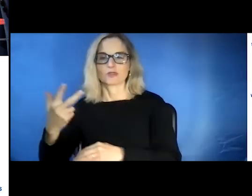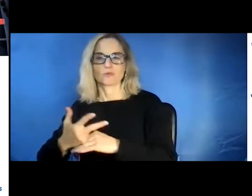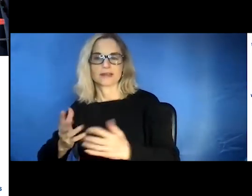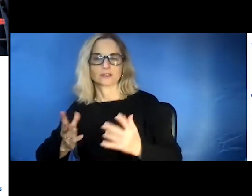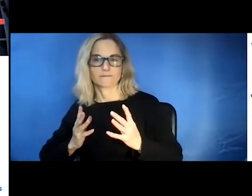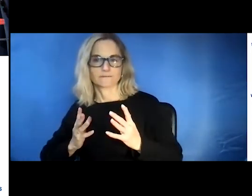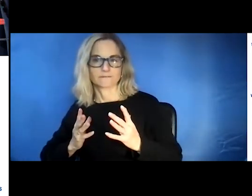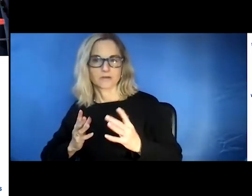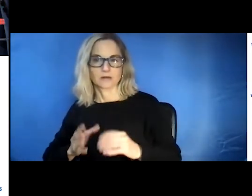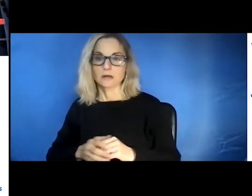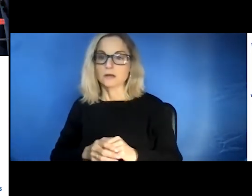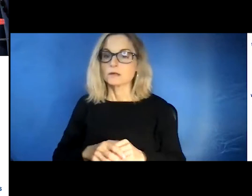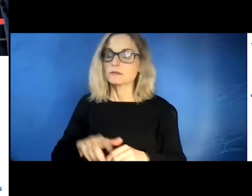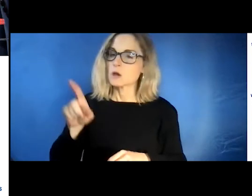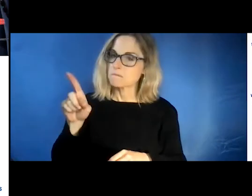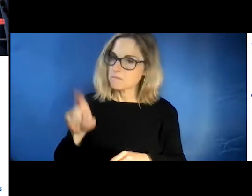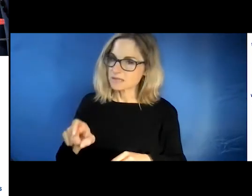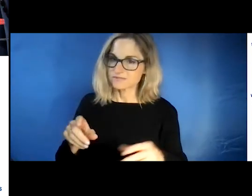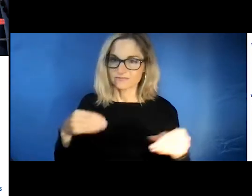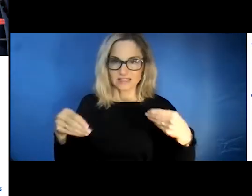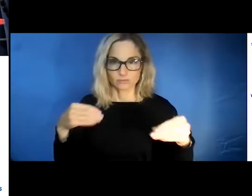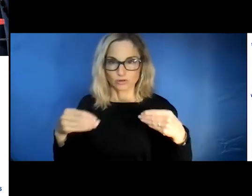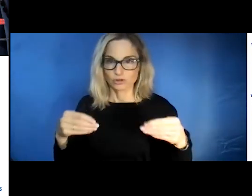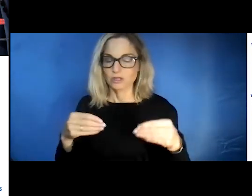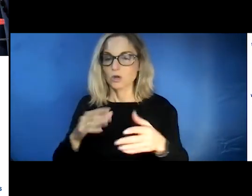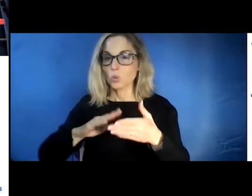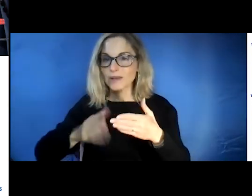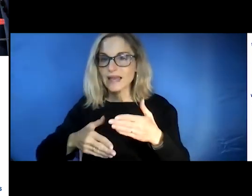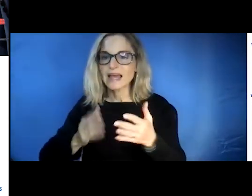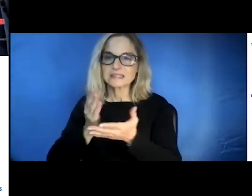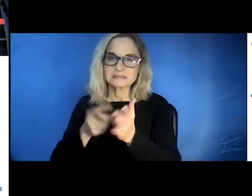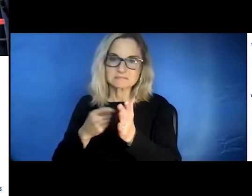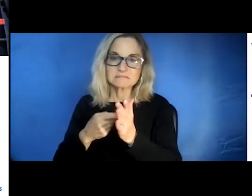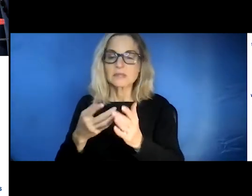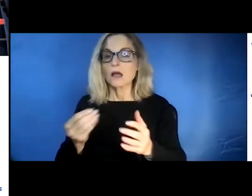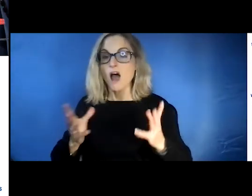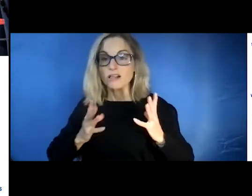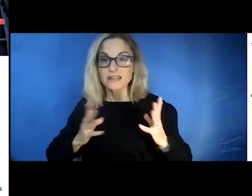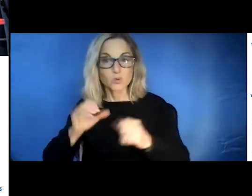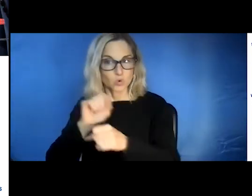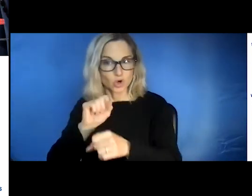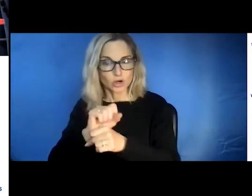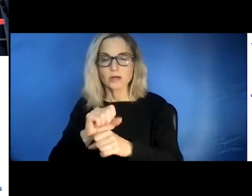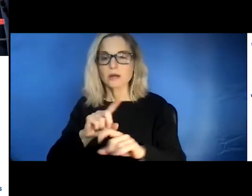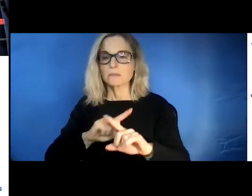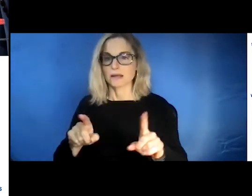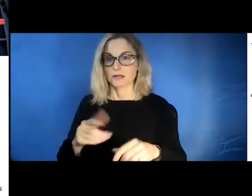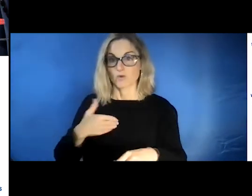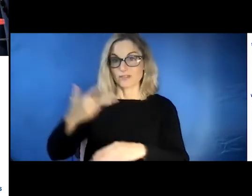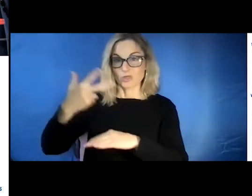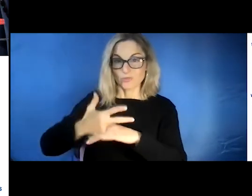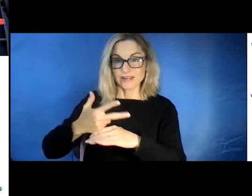days. Holidays are going to be required. Weekends are going to be required. But again, 3 days a week off, plus that incredible employee